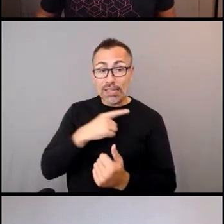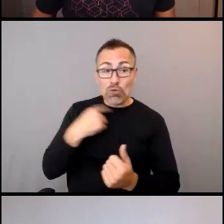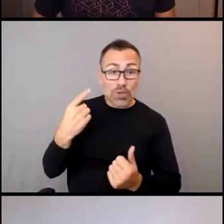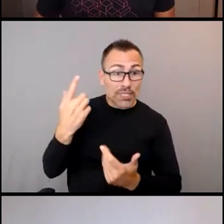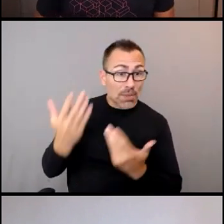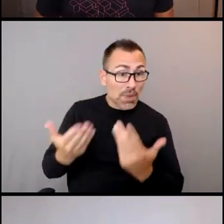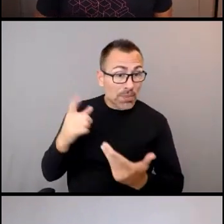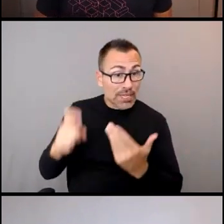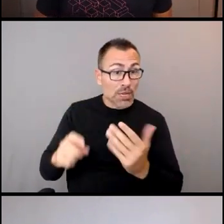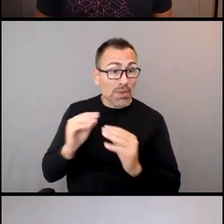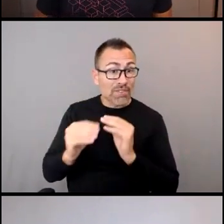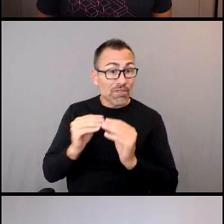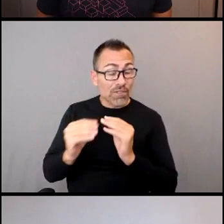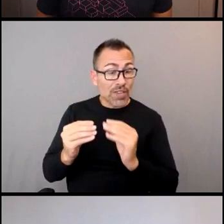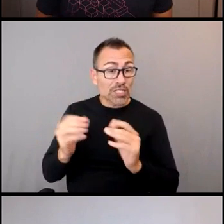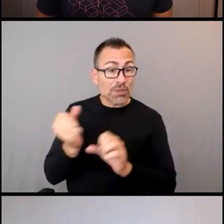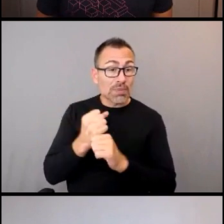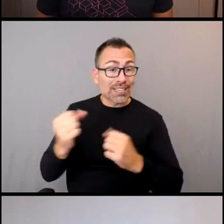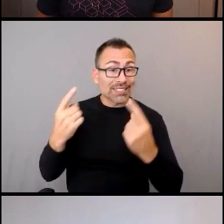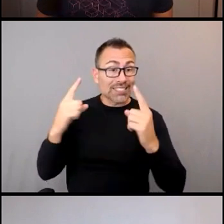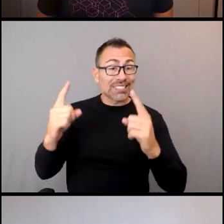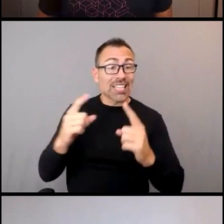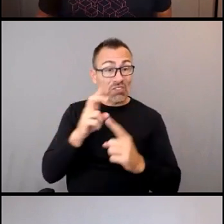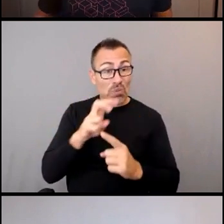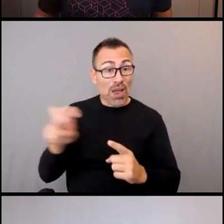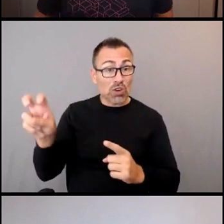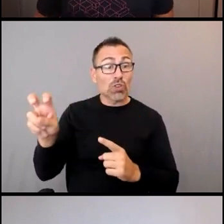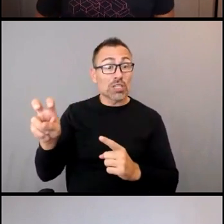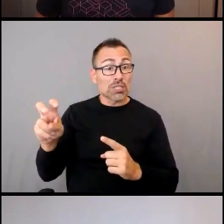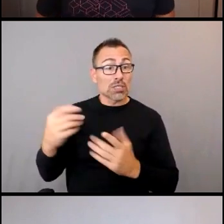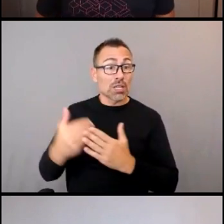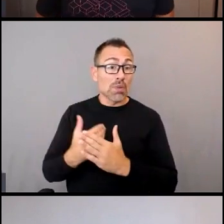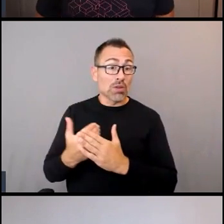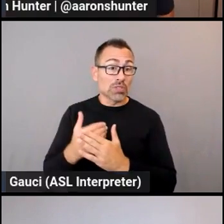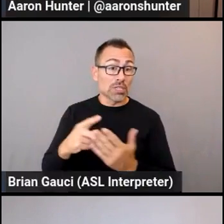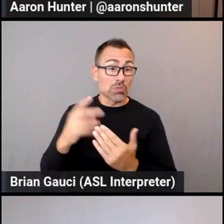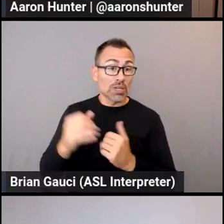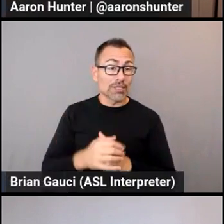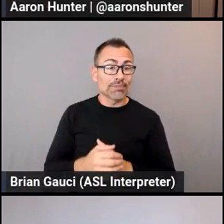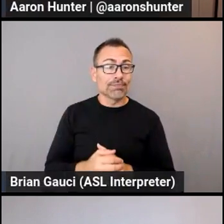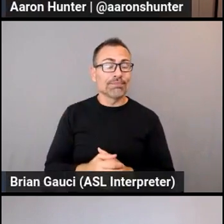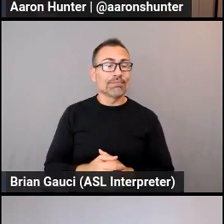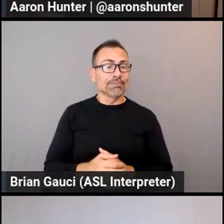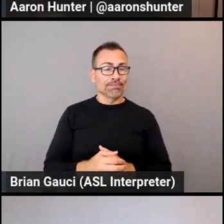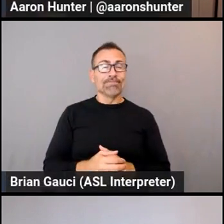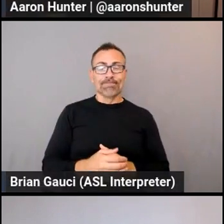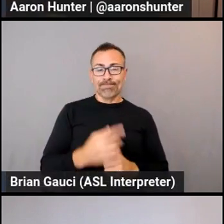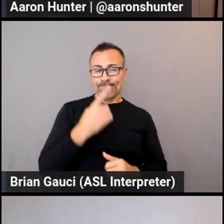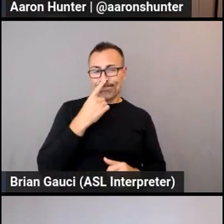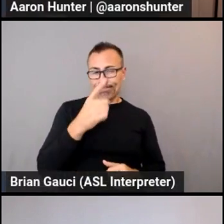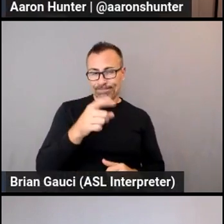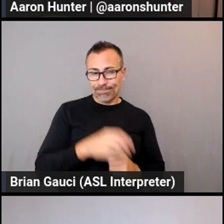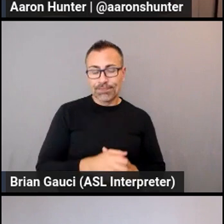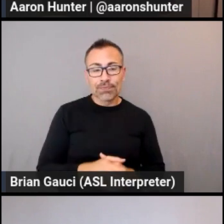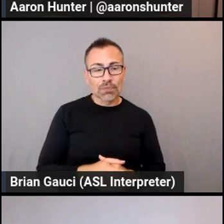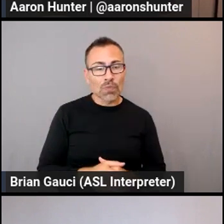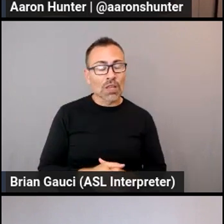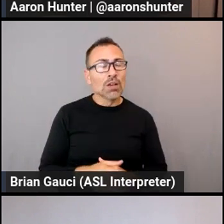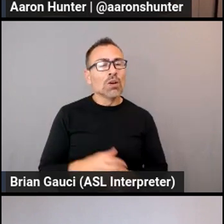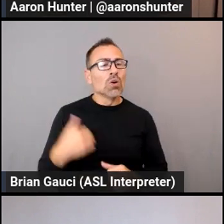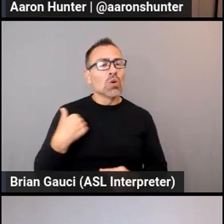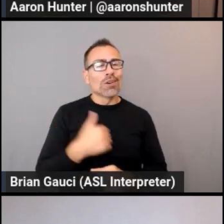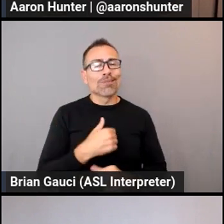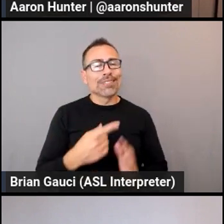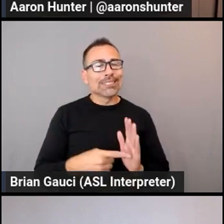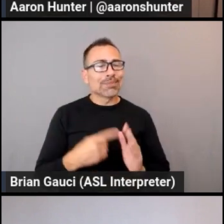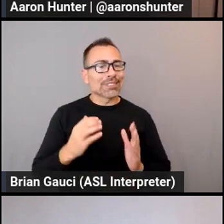something to make it a successful migration and modernization project. Exactly. And sometimes we have customers who say, I don't even know I was using